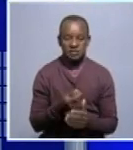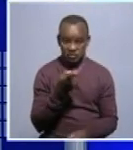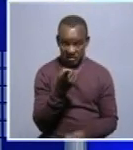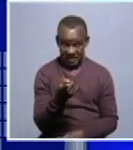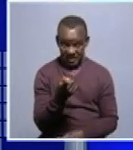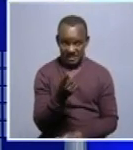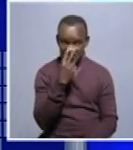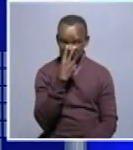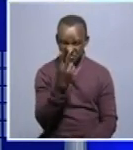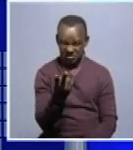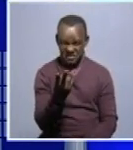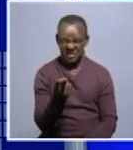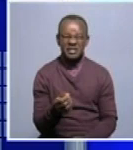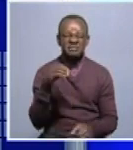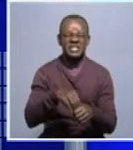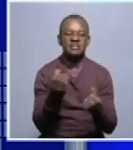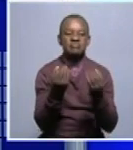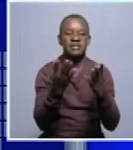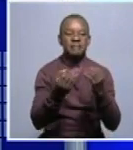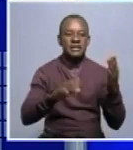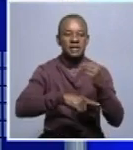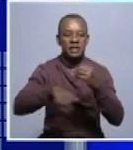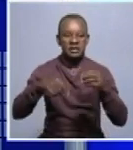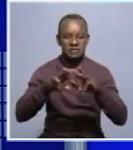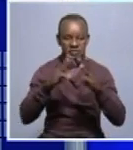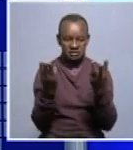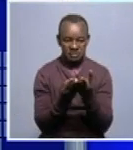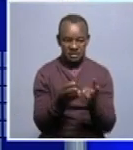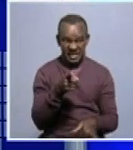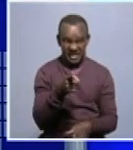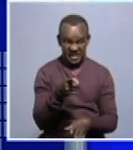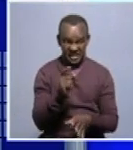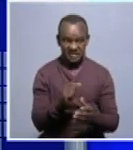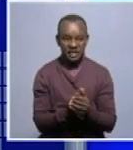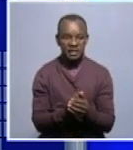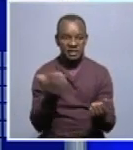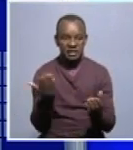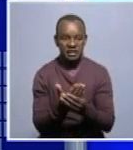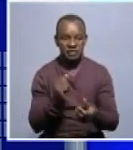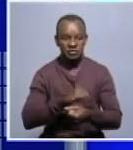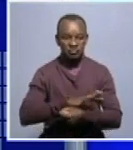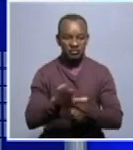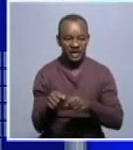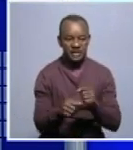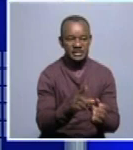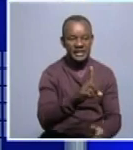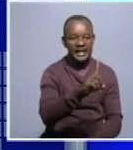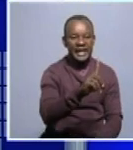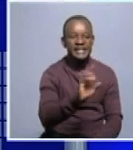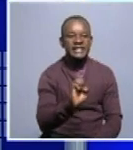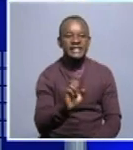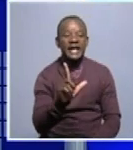of the world. To shed some light on this new and deadly variant, I'm joined on the line by Dr. Sirak